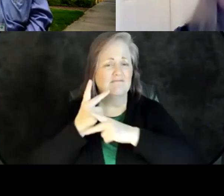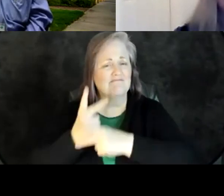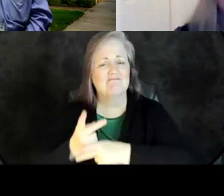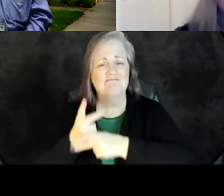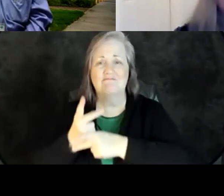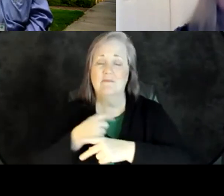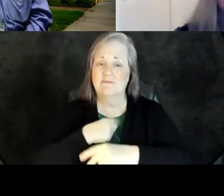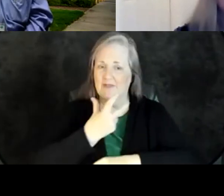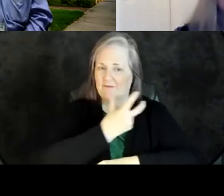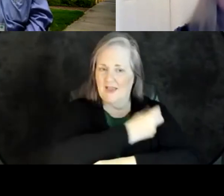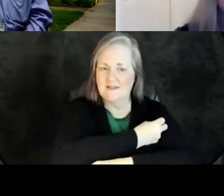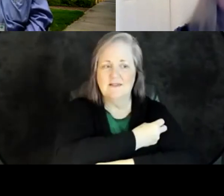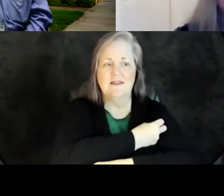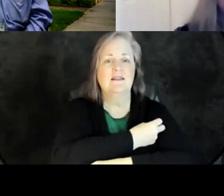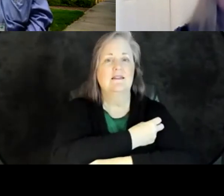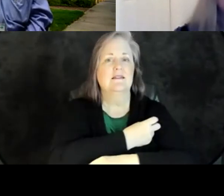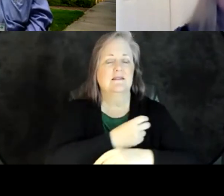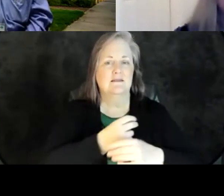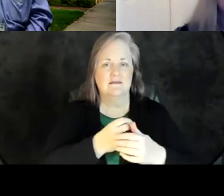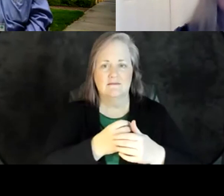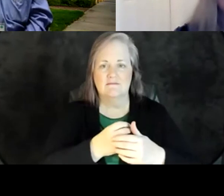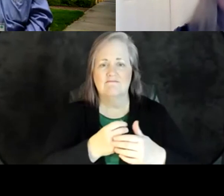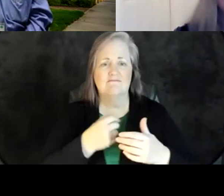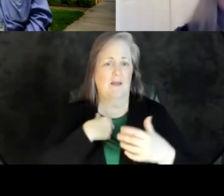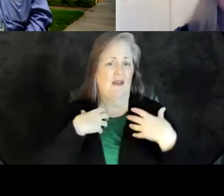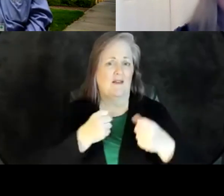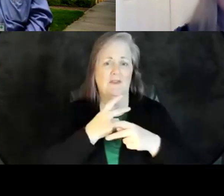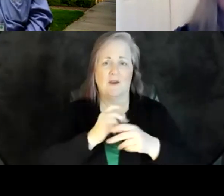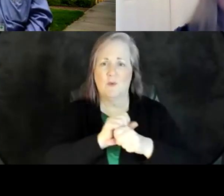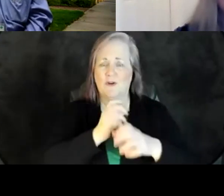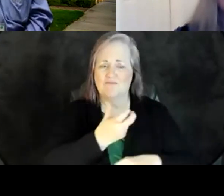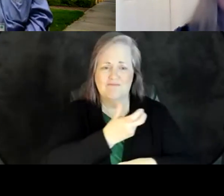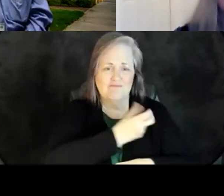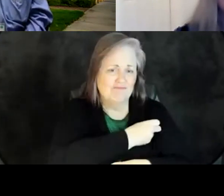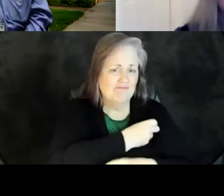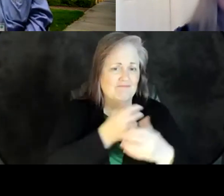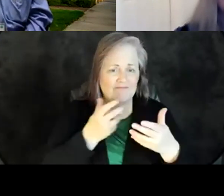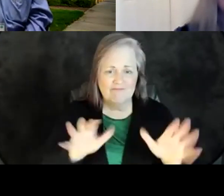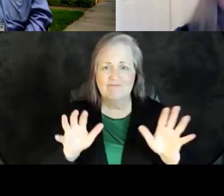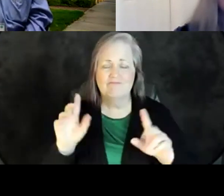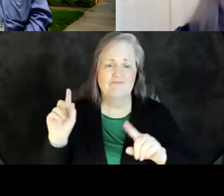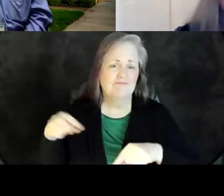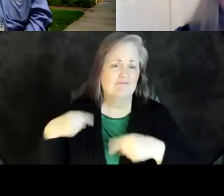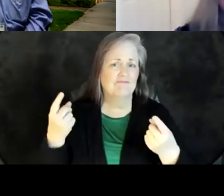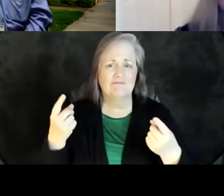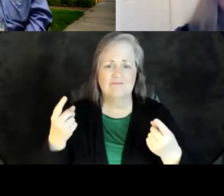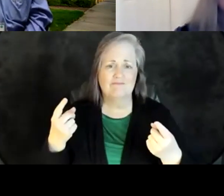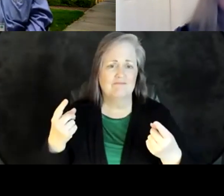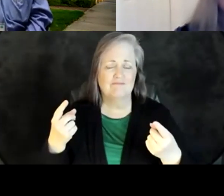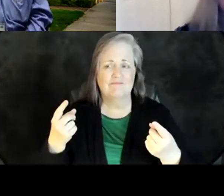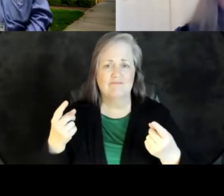been vaccinated as a healthcare worker. I've been vaccinated for fully